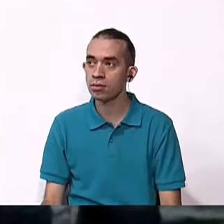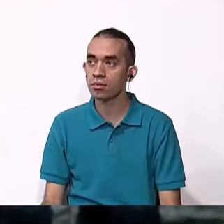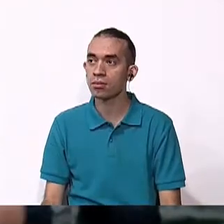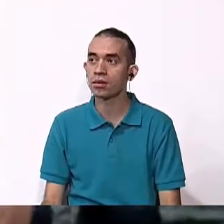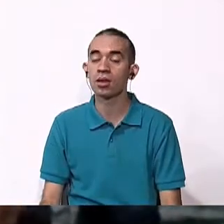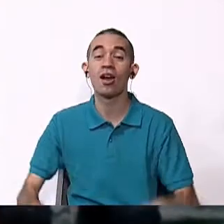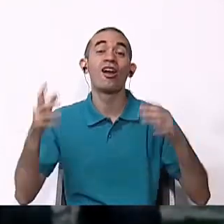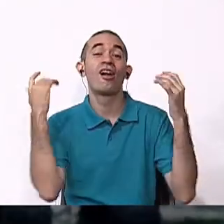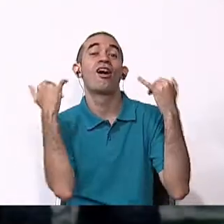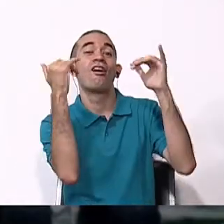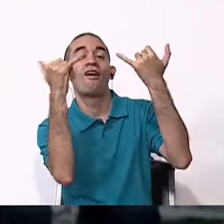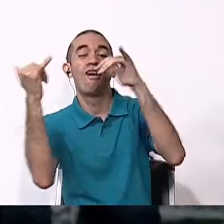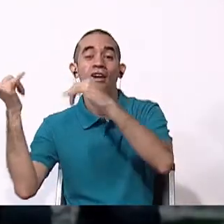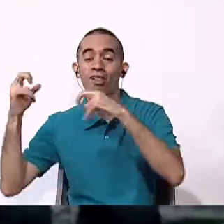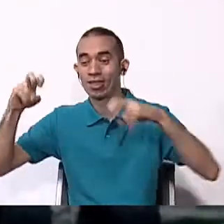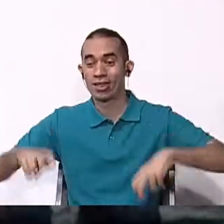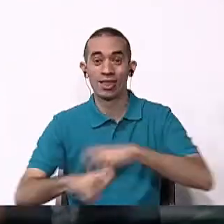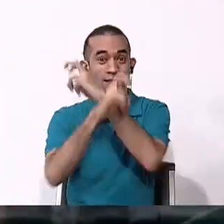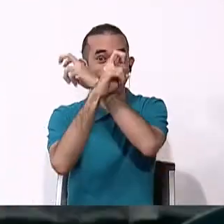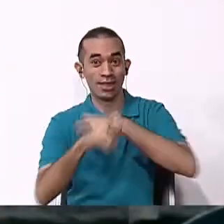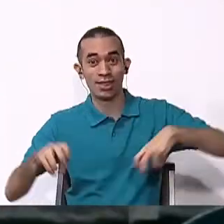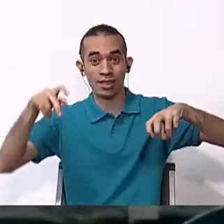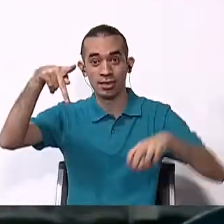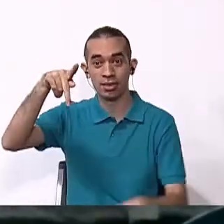Let's play in the playground.